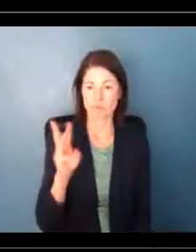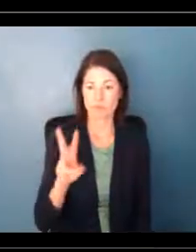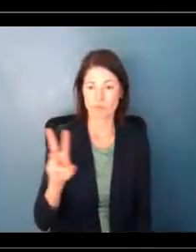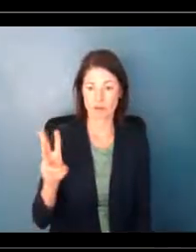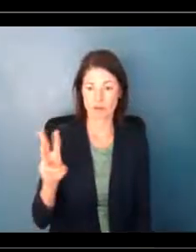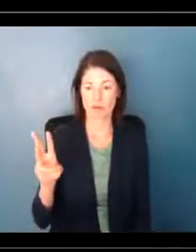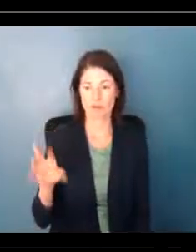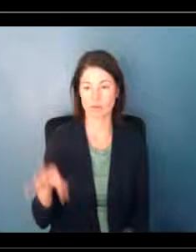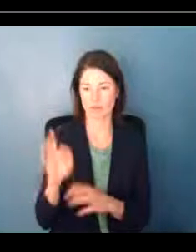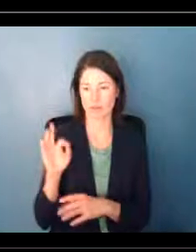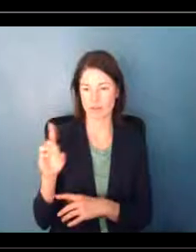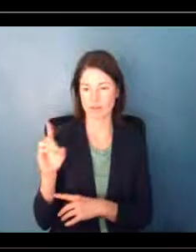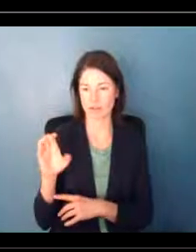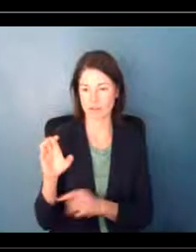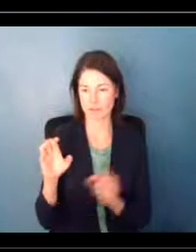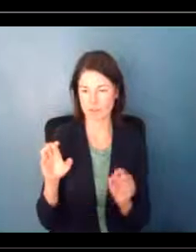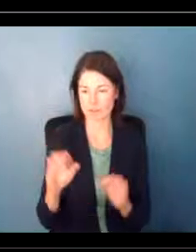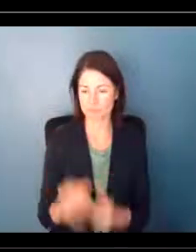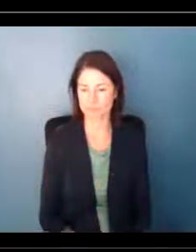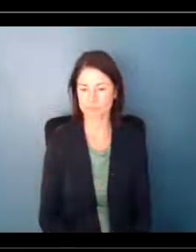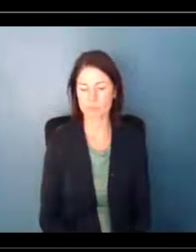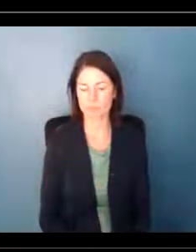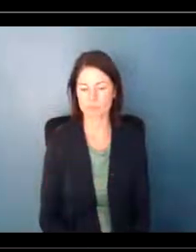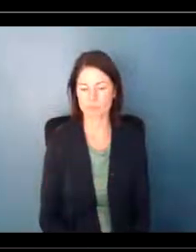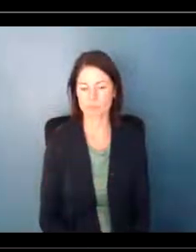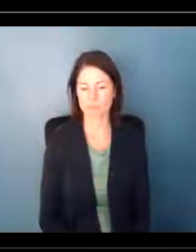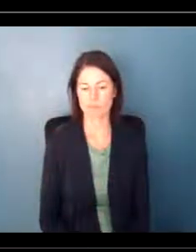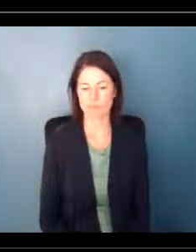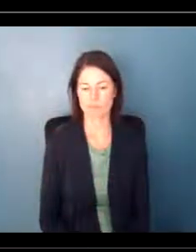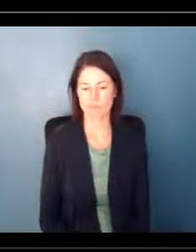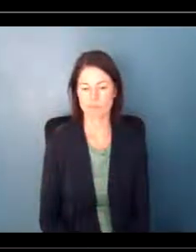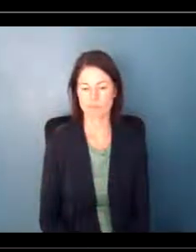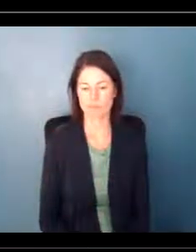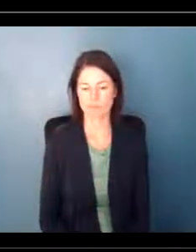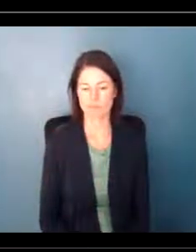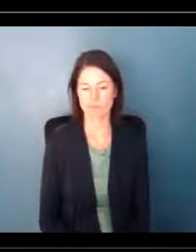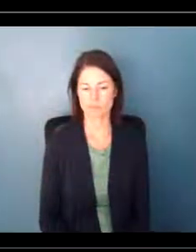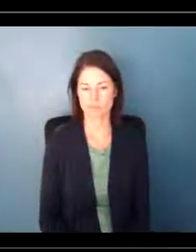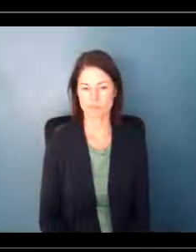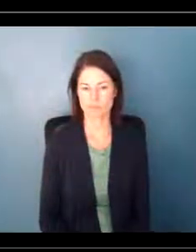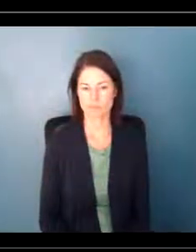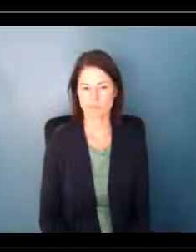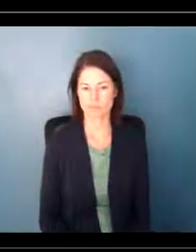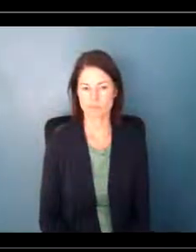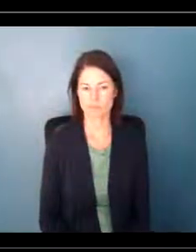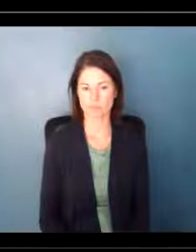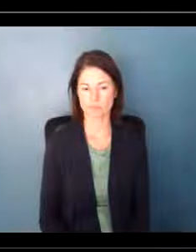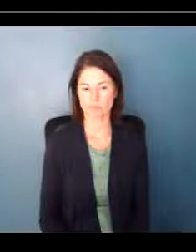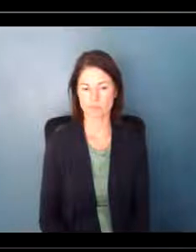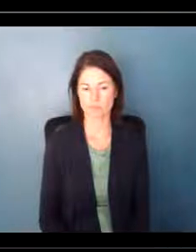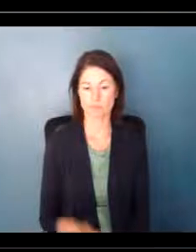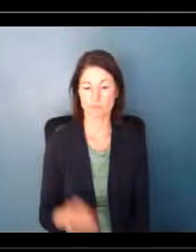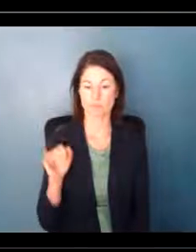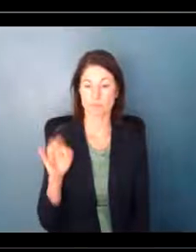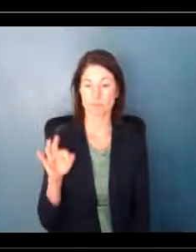any comments that different folks have, we have the thesis at